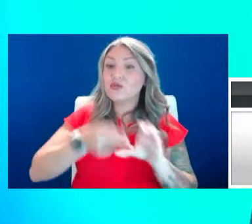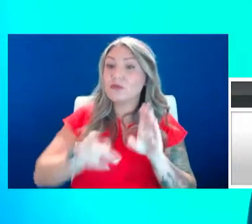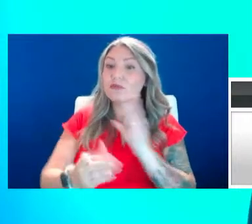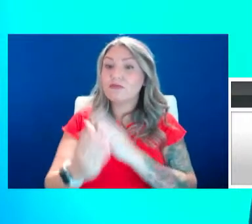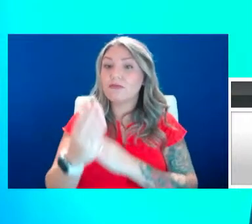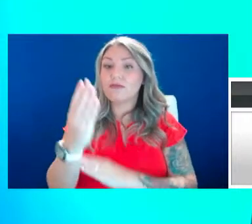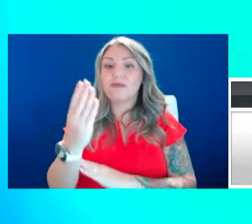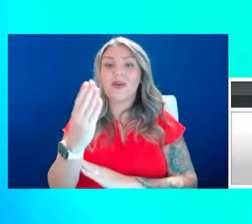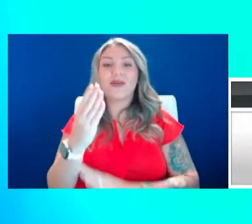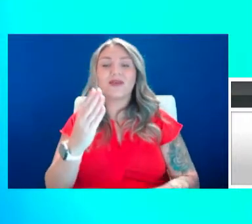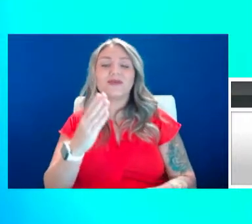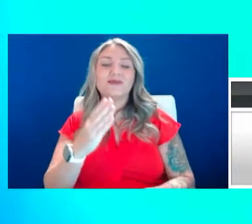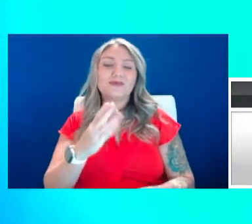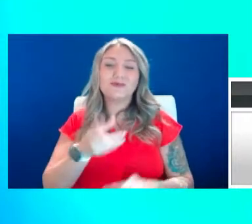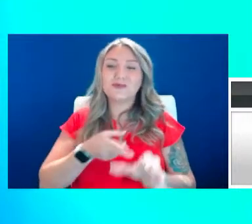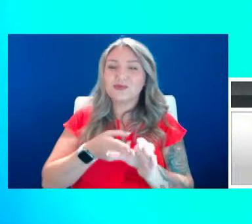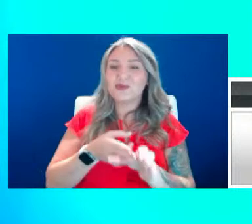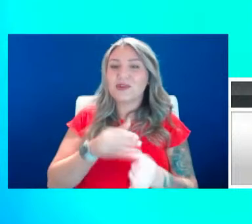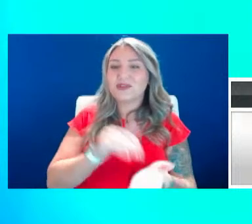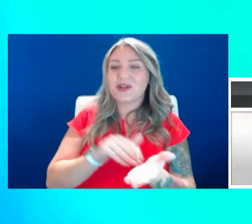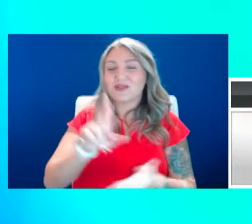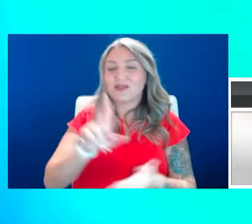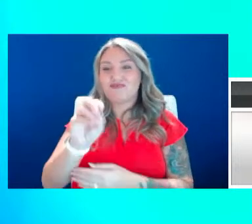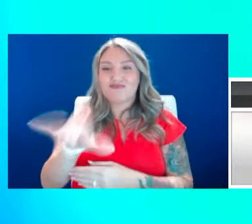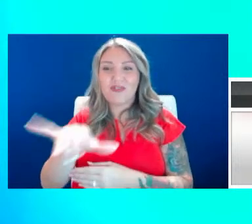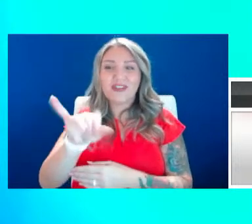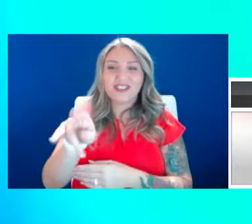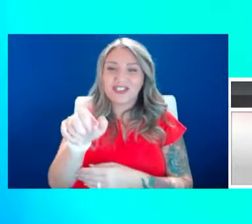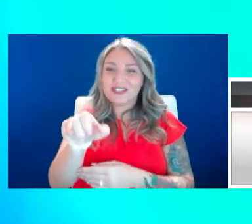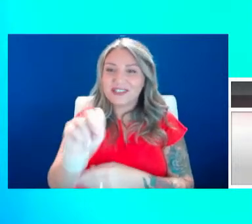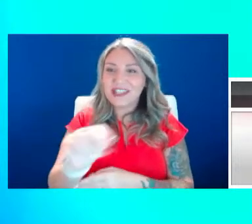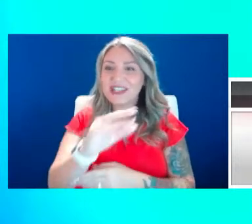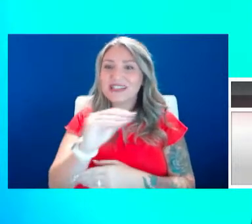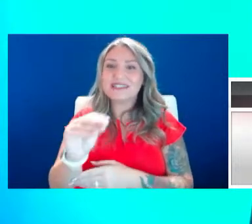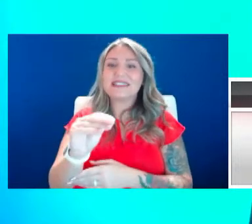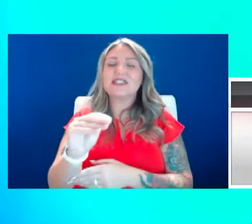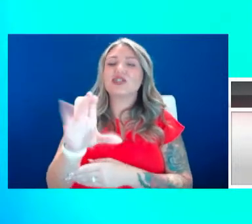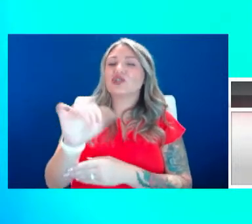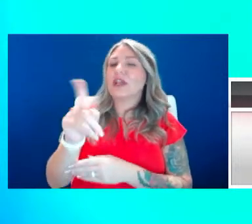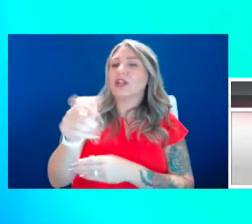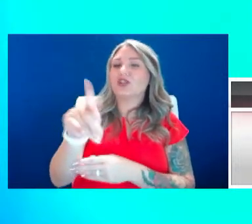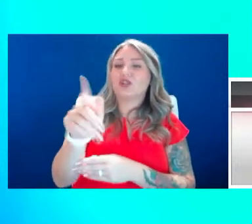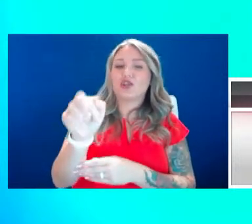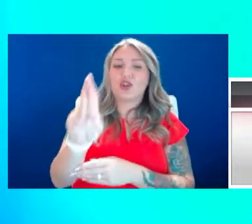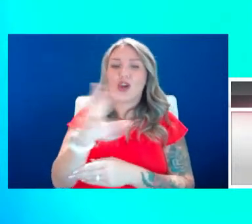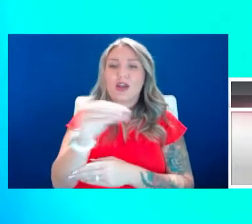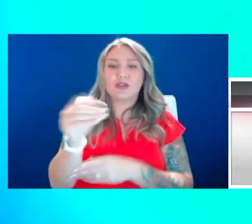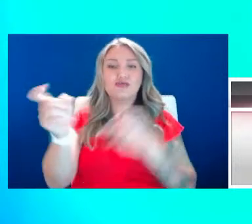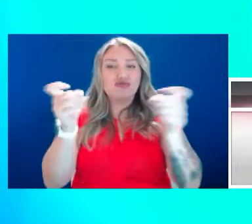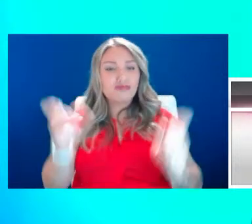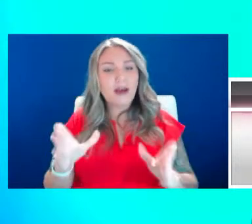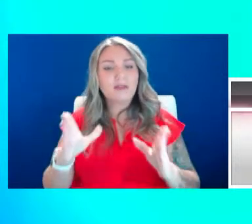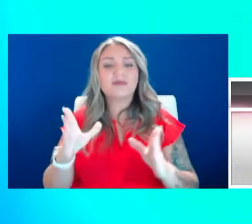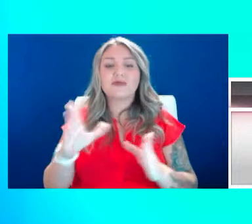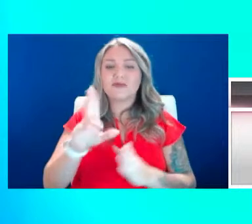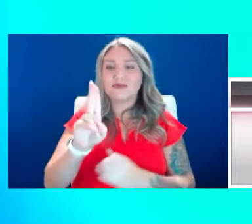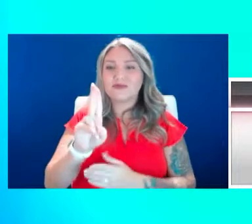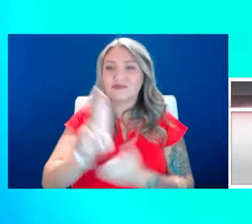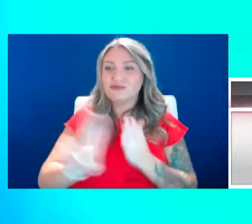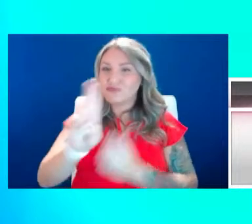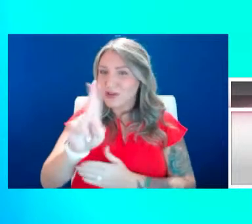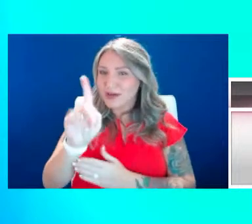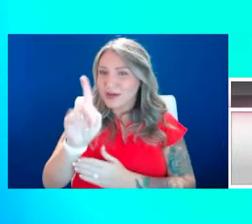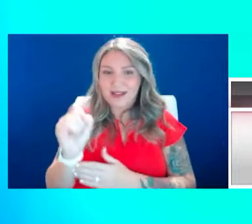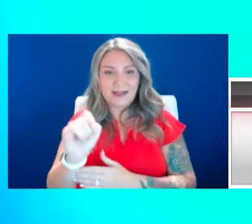by Dr. Roy Jensen. He is Vice Chancellor and Director of the University of Kansas Cancer Center. He has been here since before